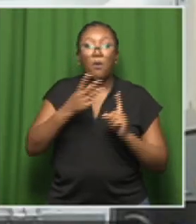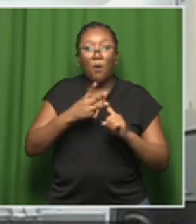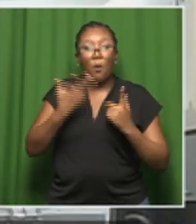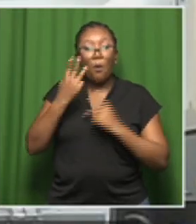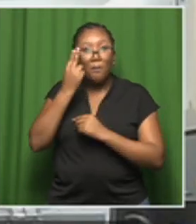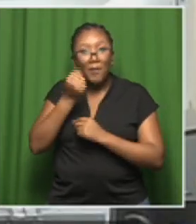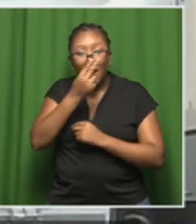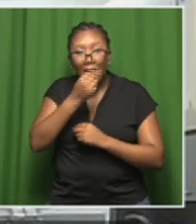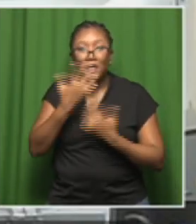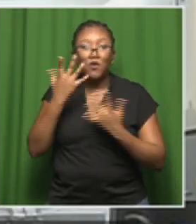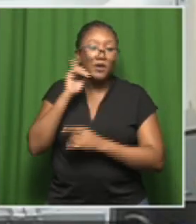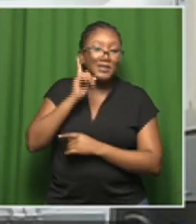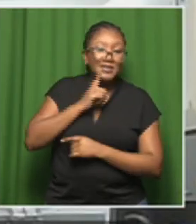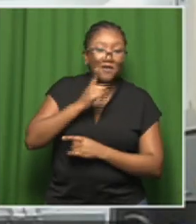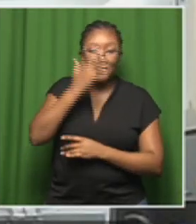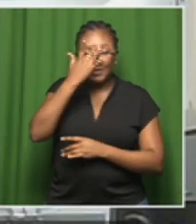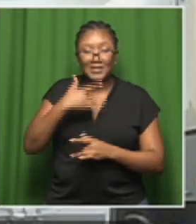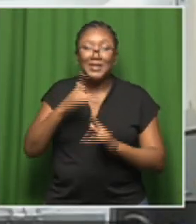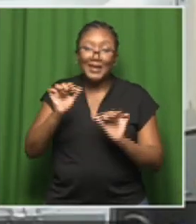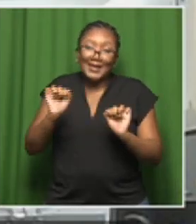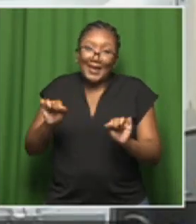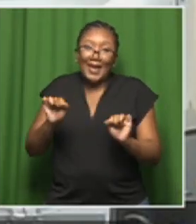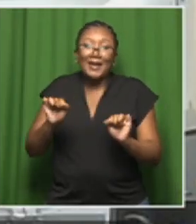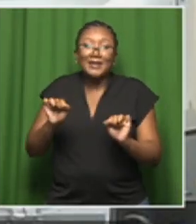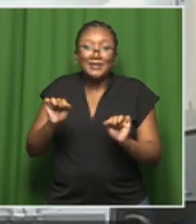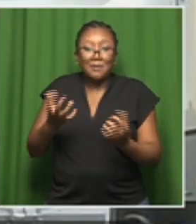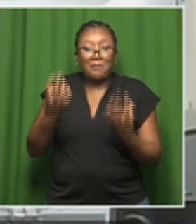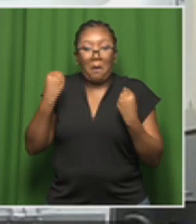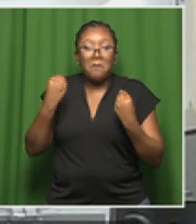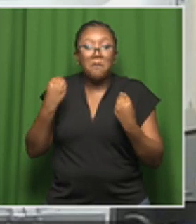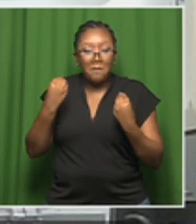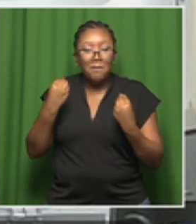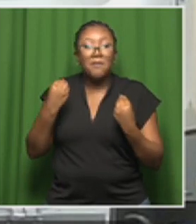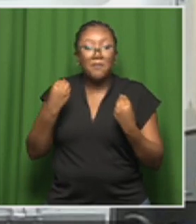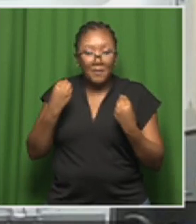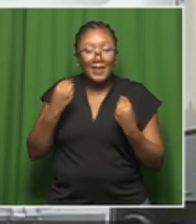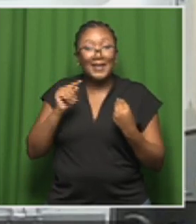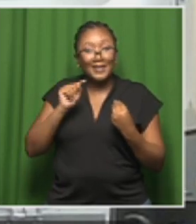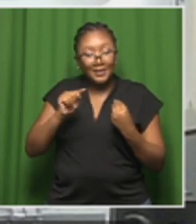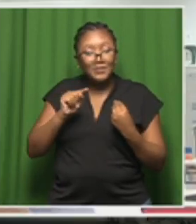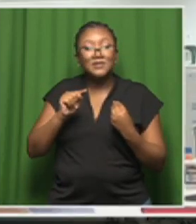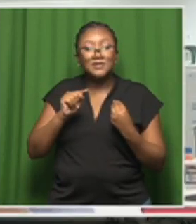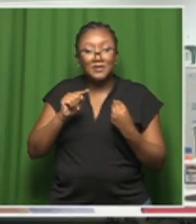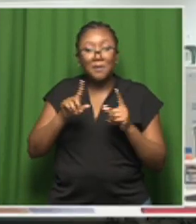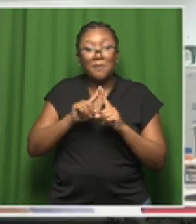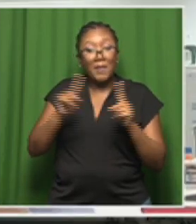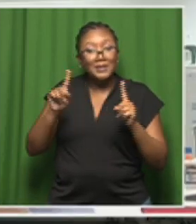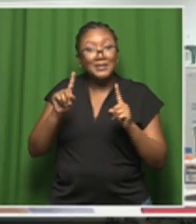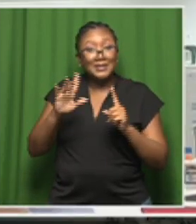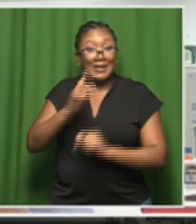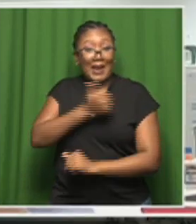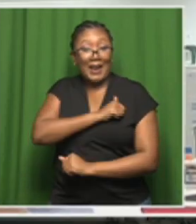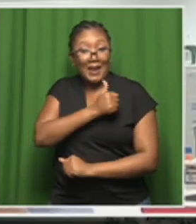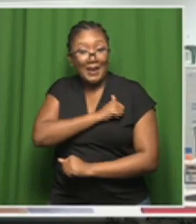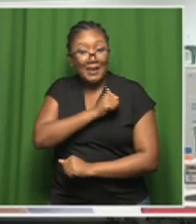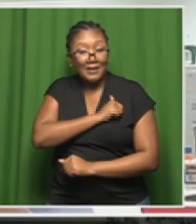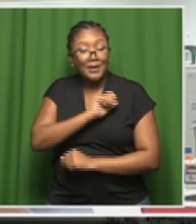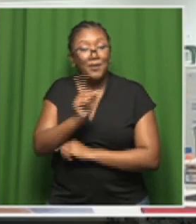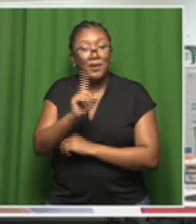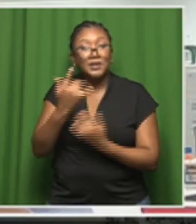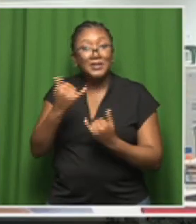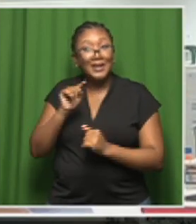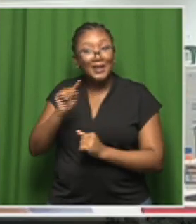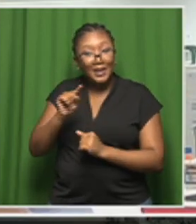And this is obviously a highly undesirable consequence of rubella. The fortunate thing is that congenital rubella syndrome